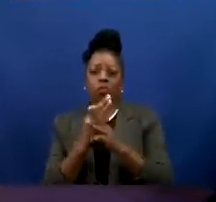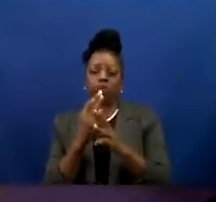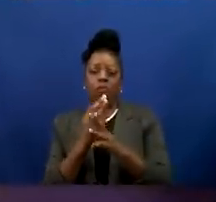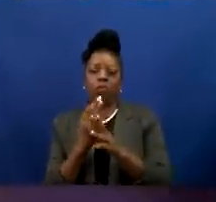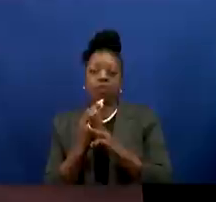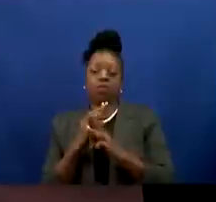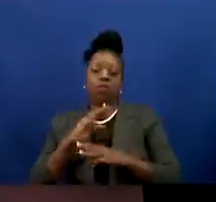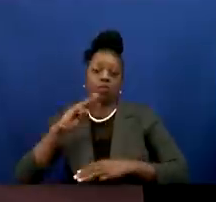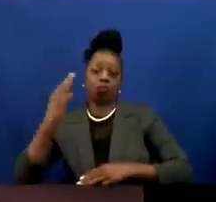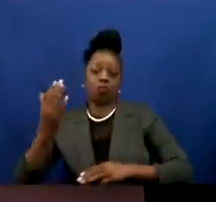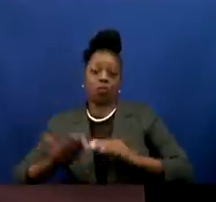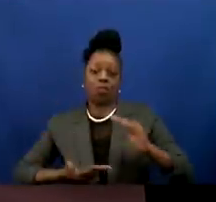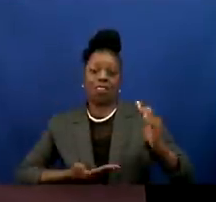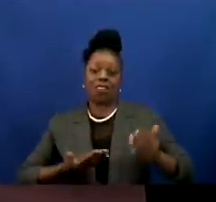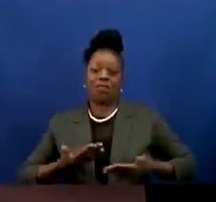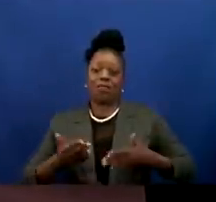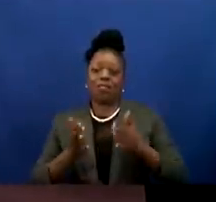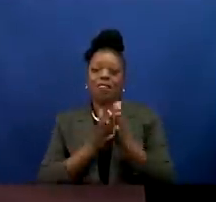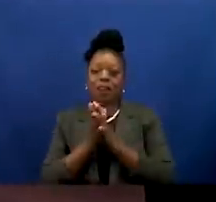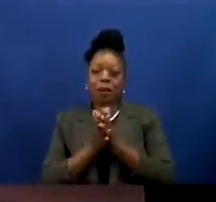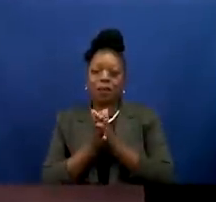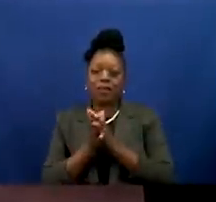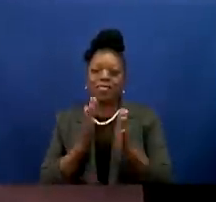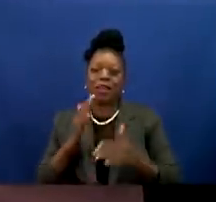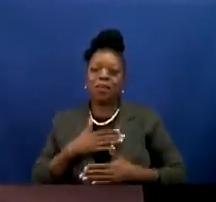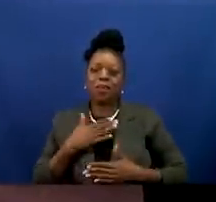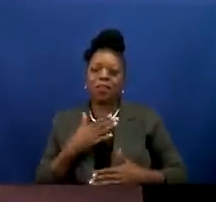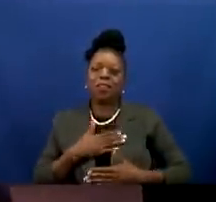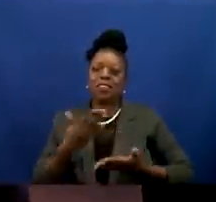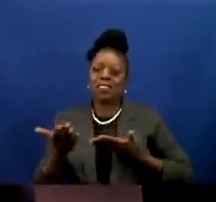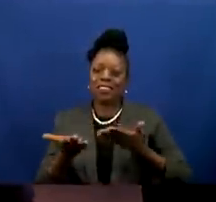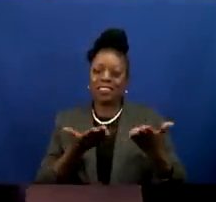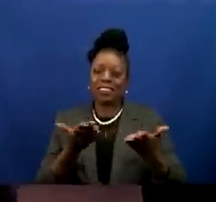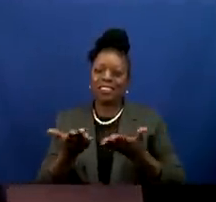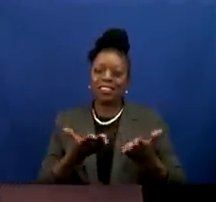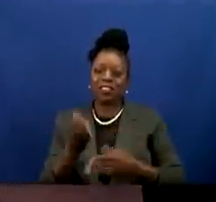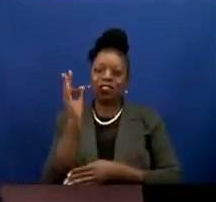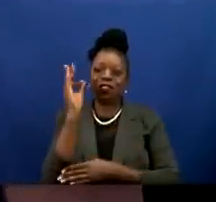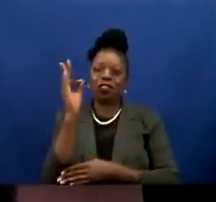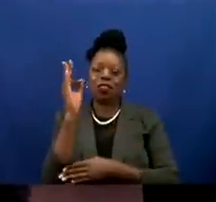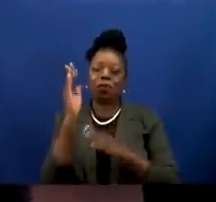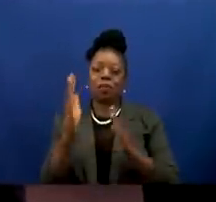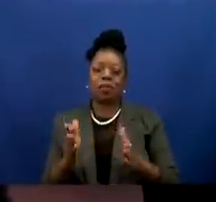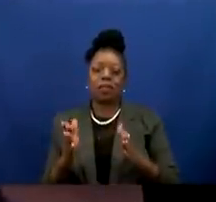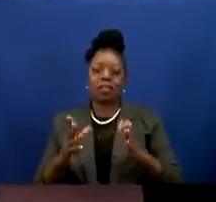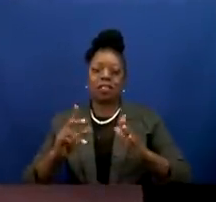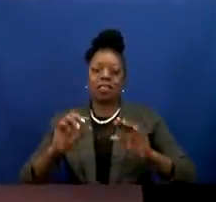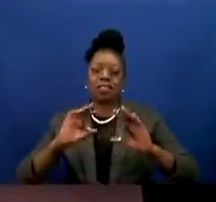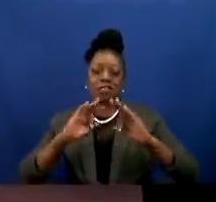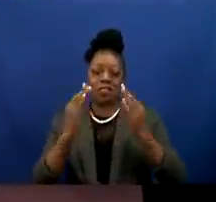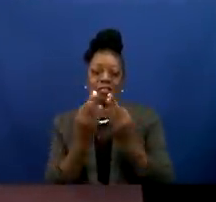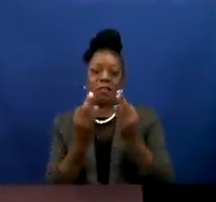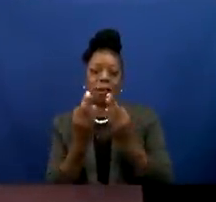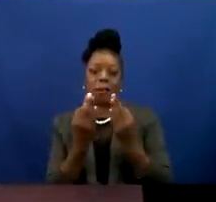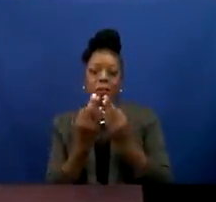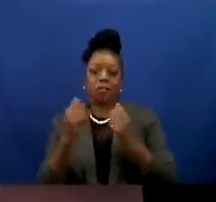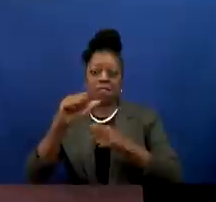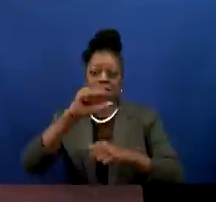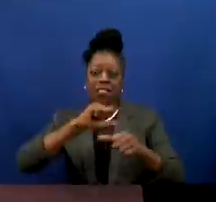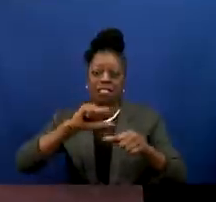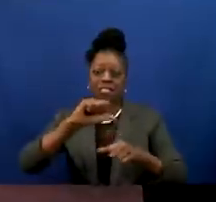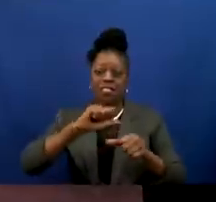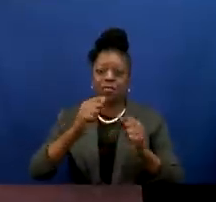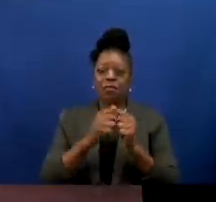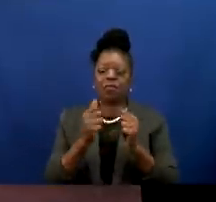Avenue. I'm excited to serve as your pastor. These folk around you can't wait to be in relationship with you and in fellowship with you.